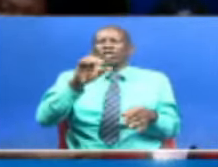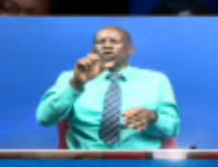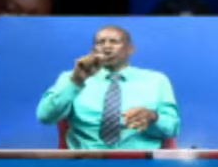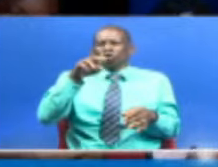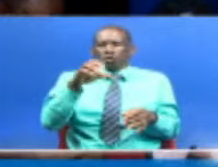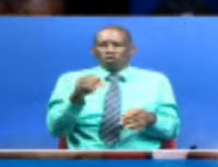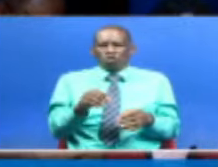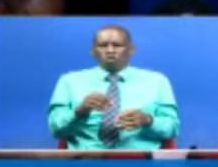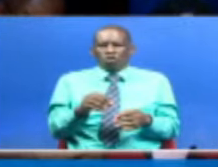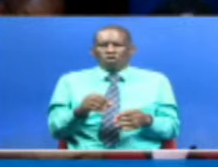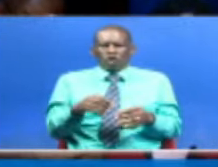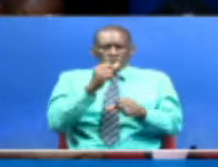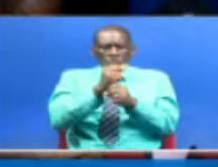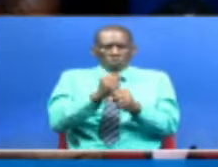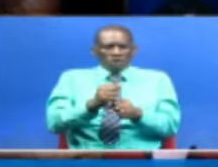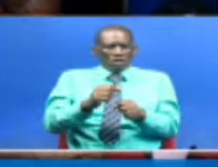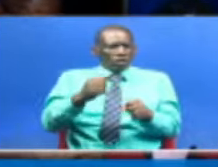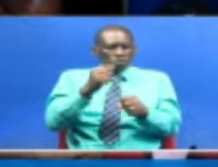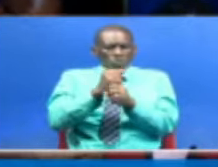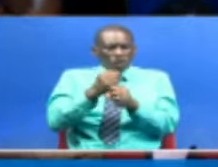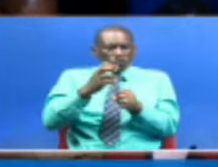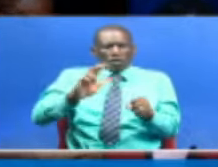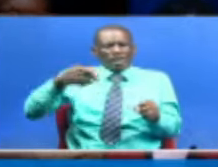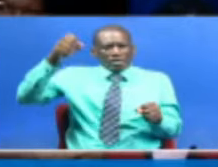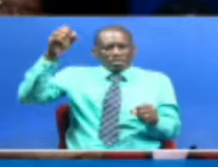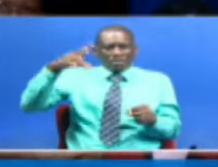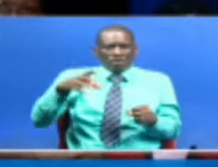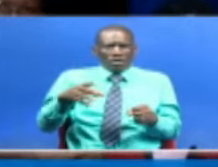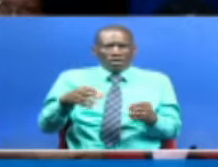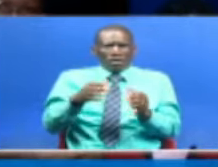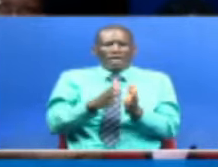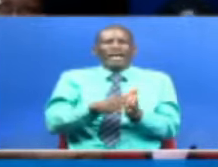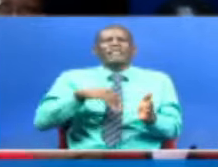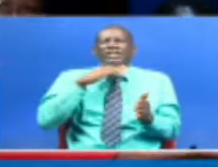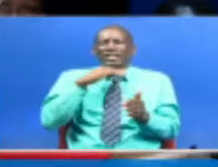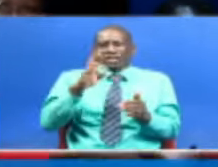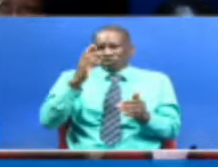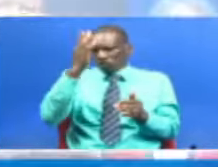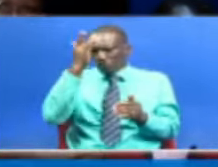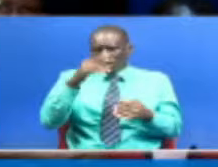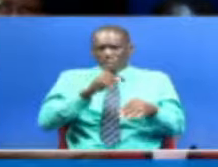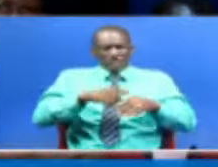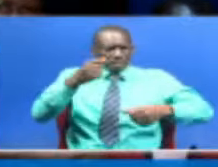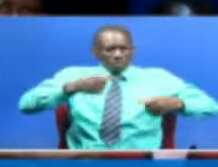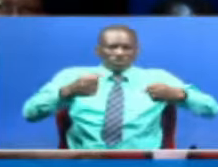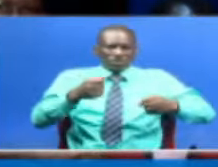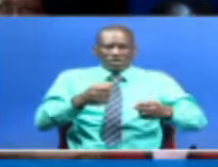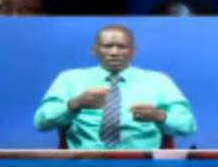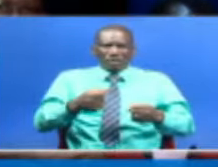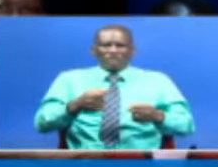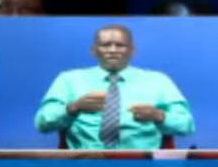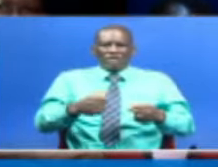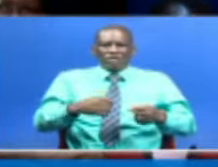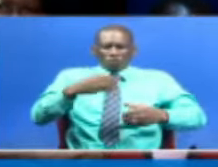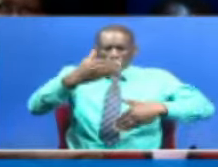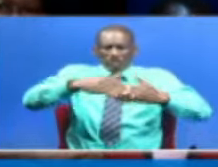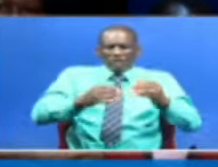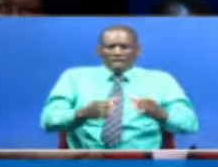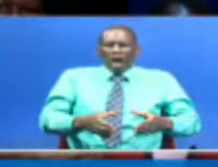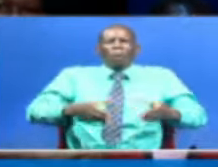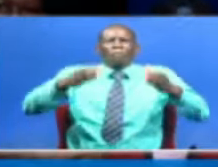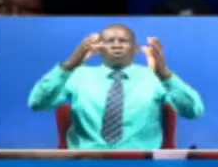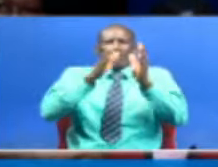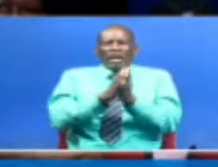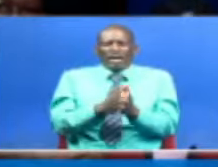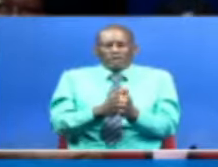He used to work for Kenya Power, and he died because when they were driving, he was just going near a pole, and it